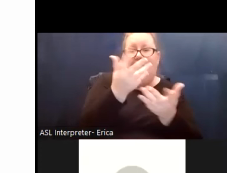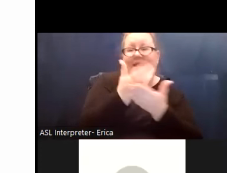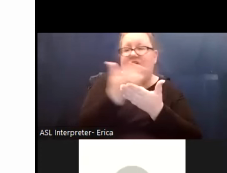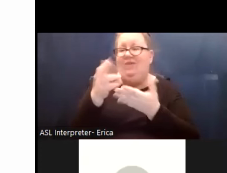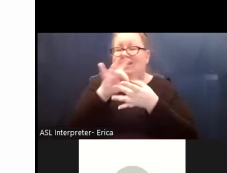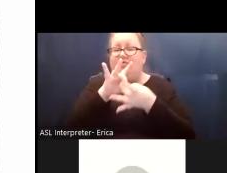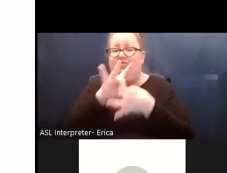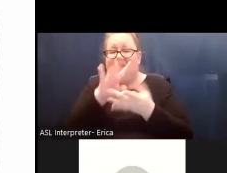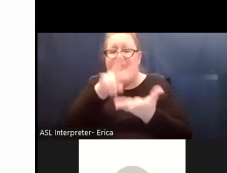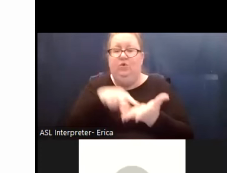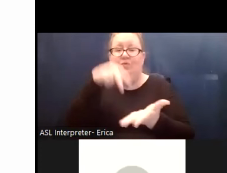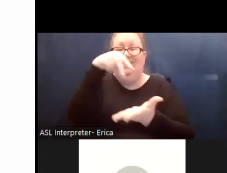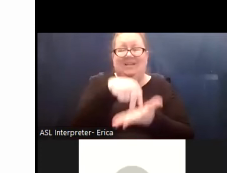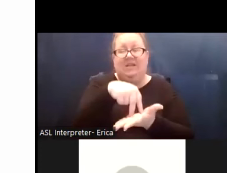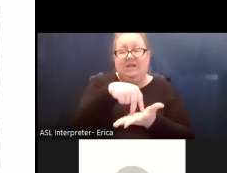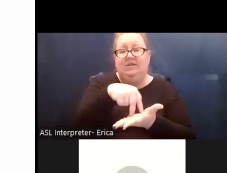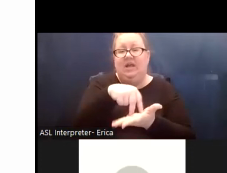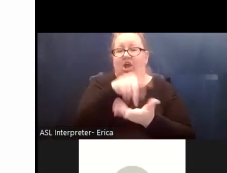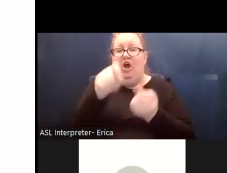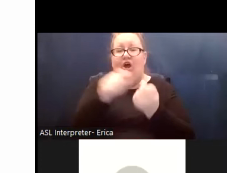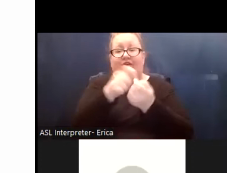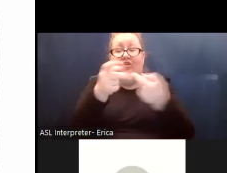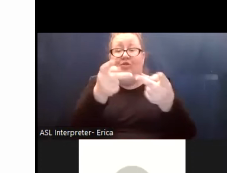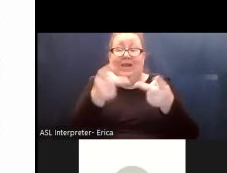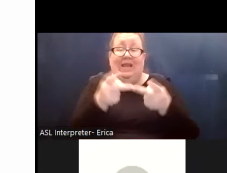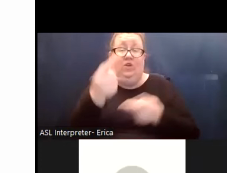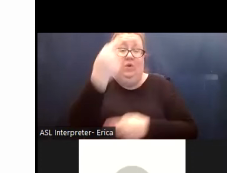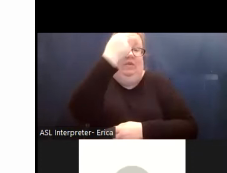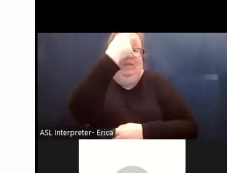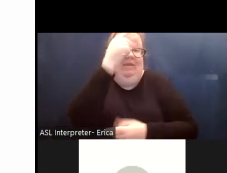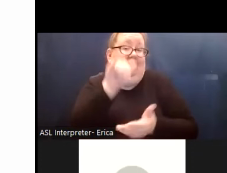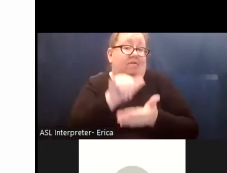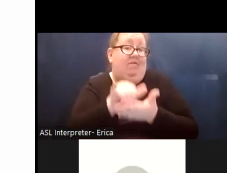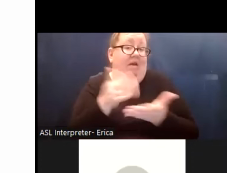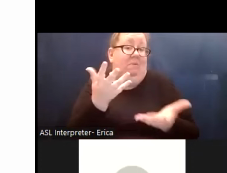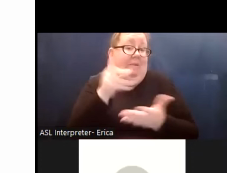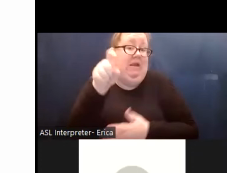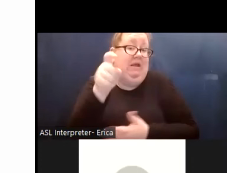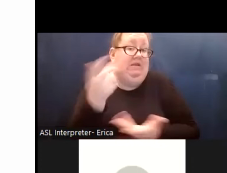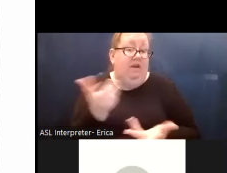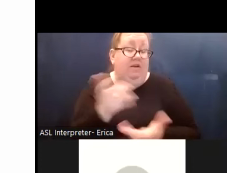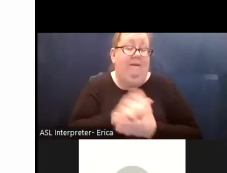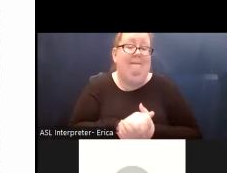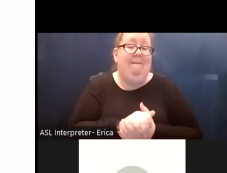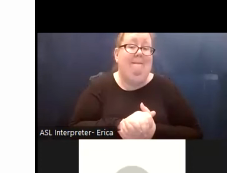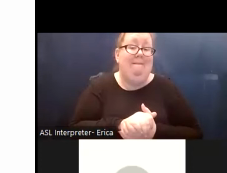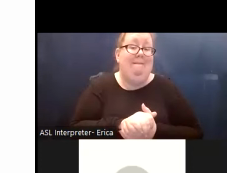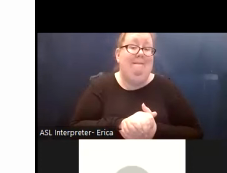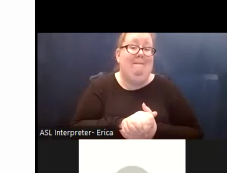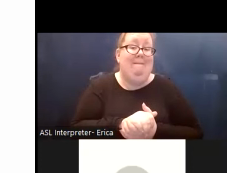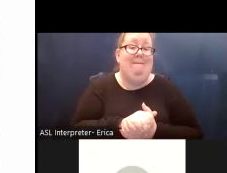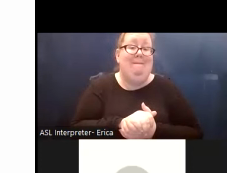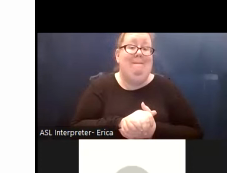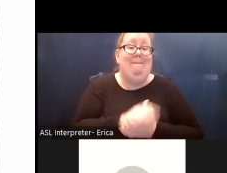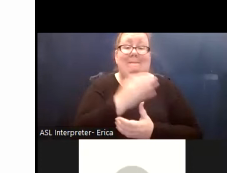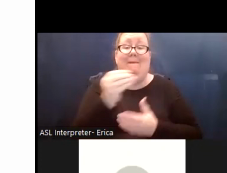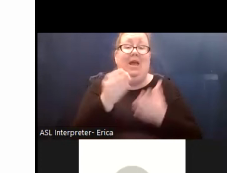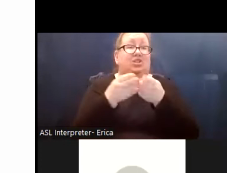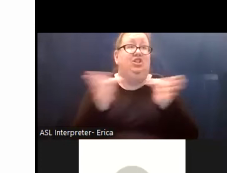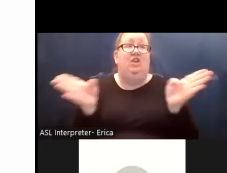resilience. Are there certain locations where you think that would be necessary? And in